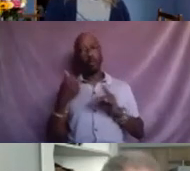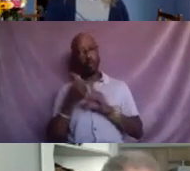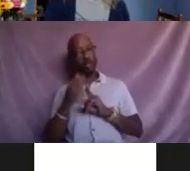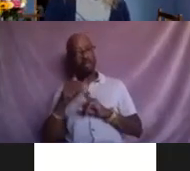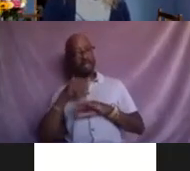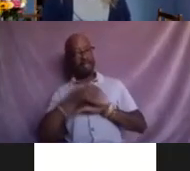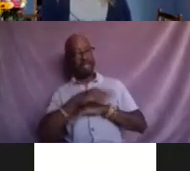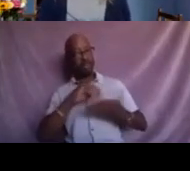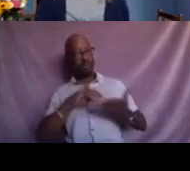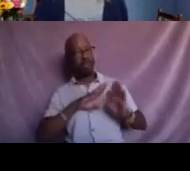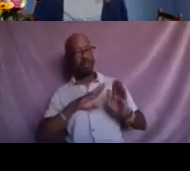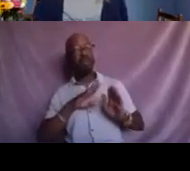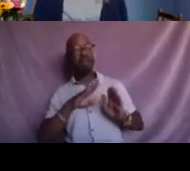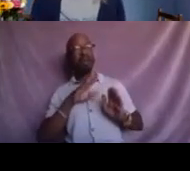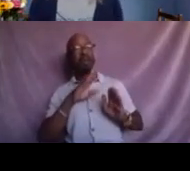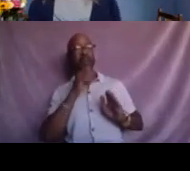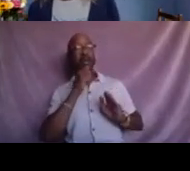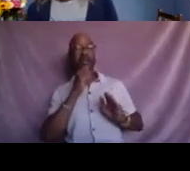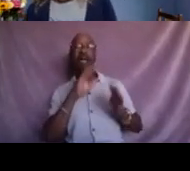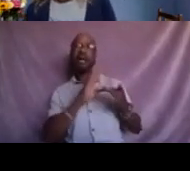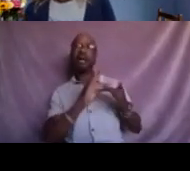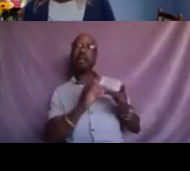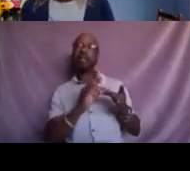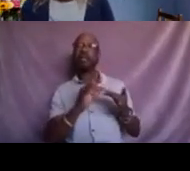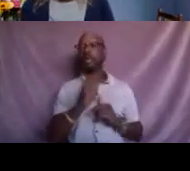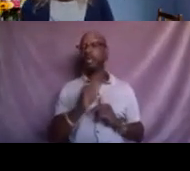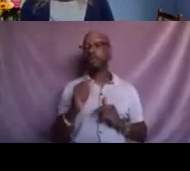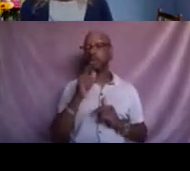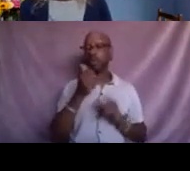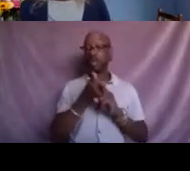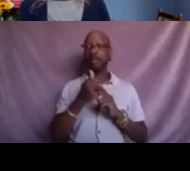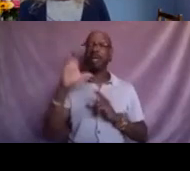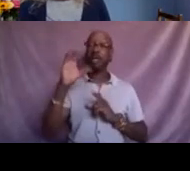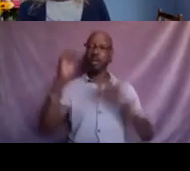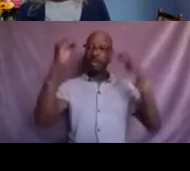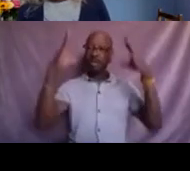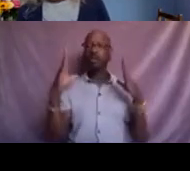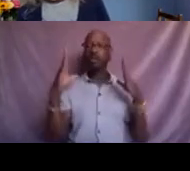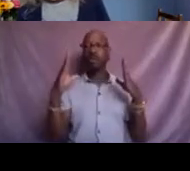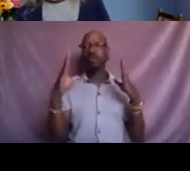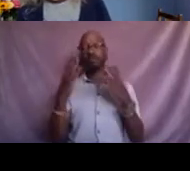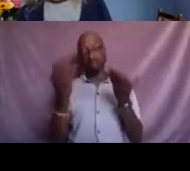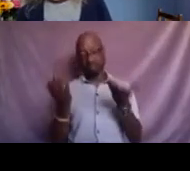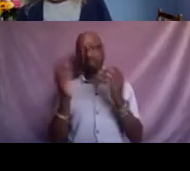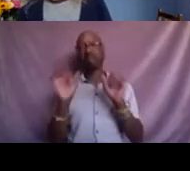And those are private between anyone who's a co-teacher and the student themselves. And